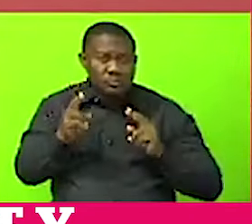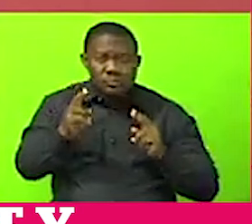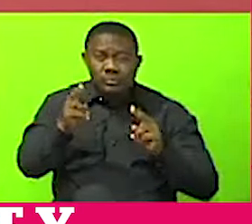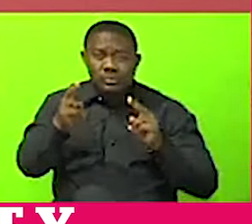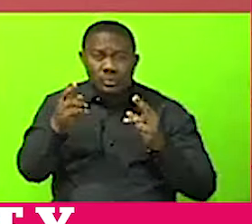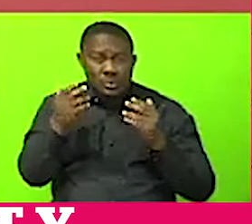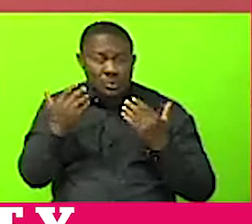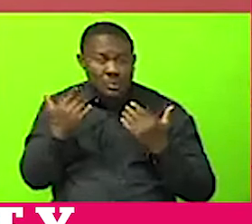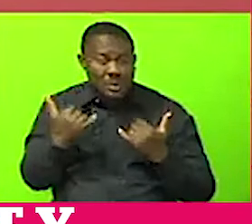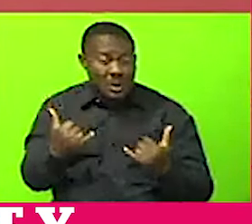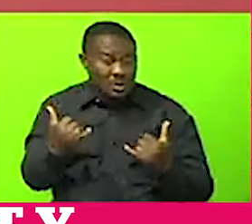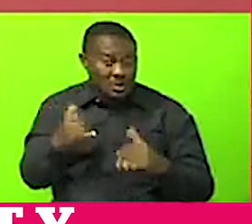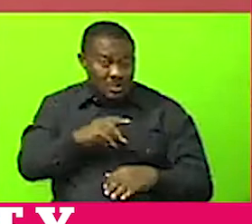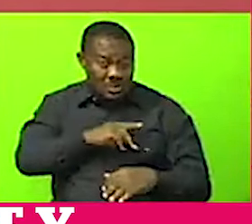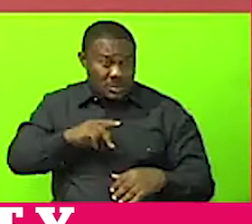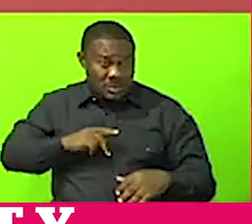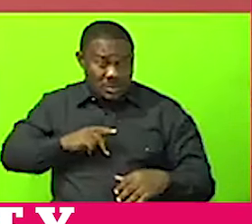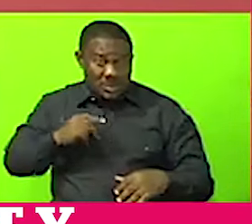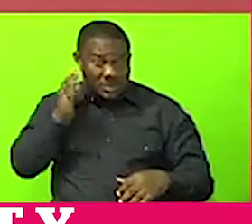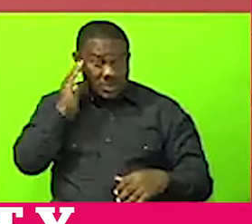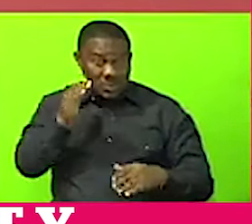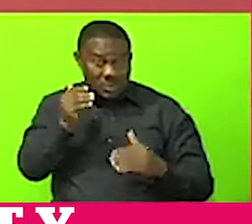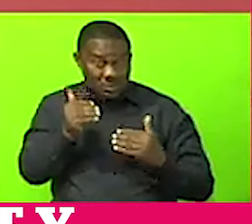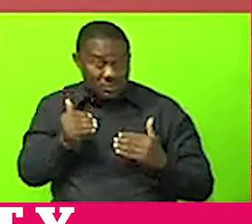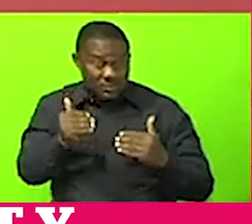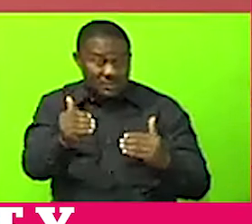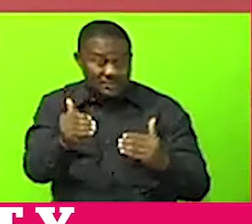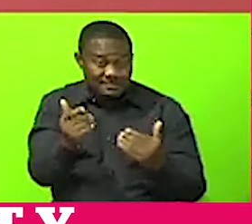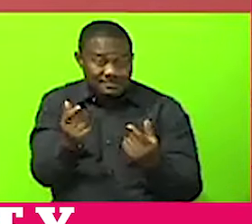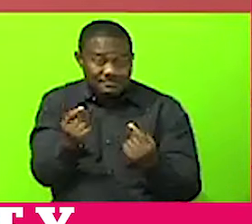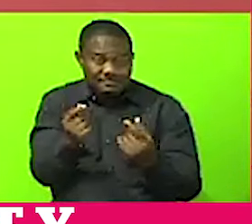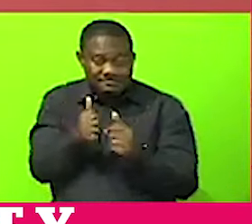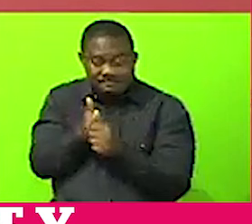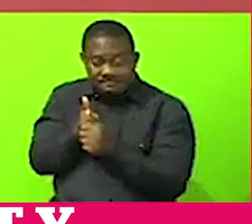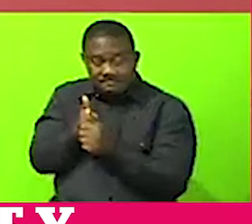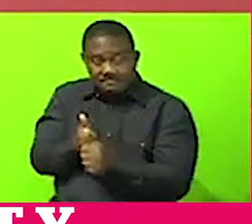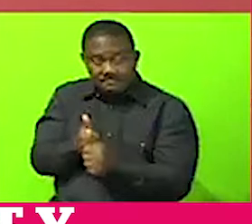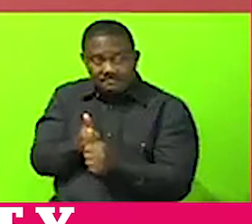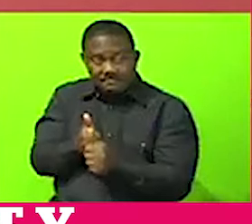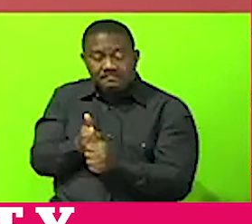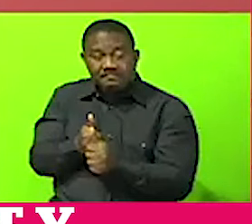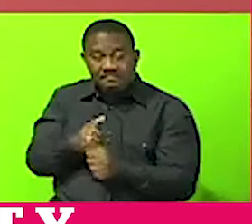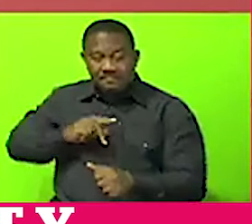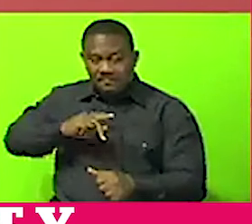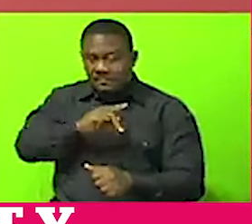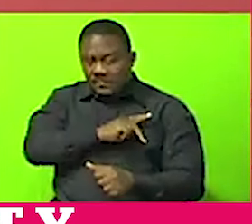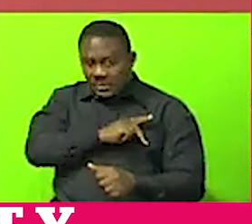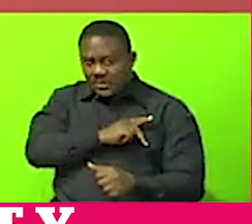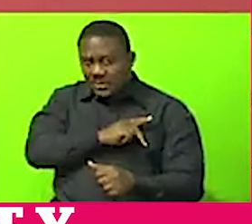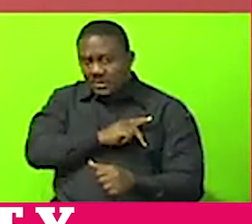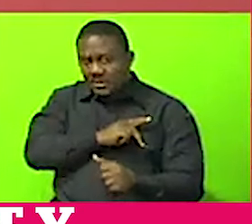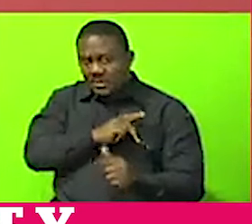in Parliament I will proceed to in a accordance with standing orders